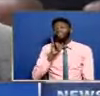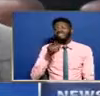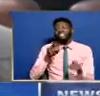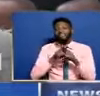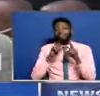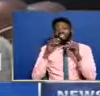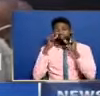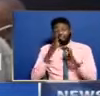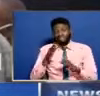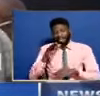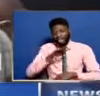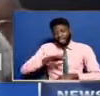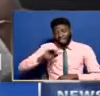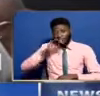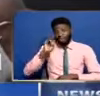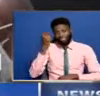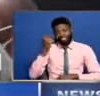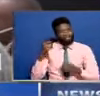musemaji wa